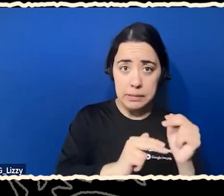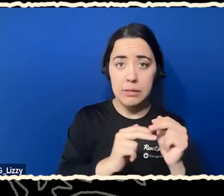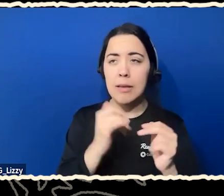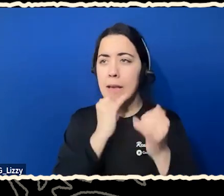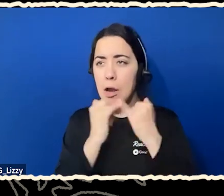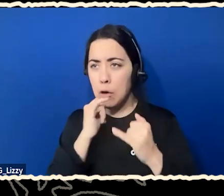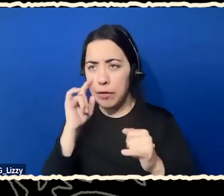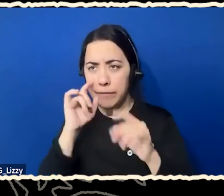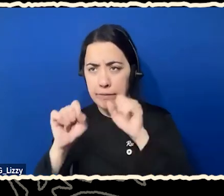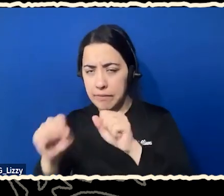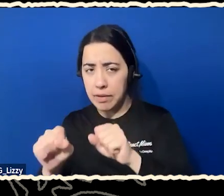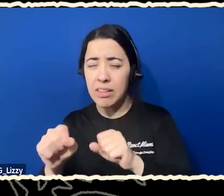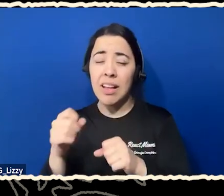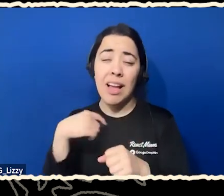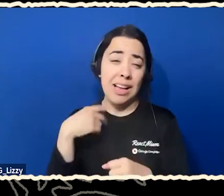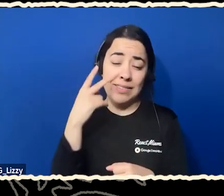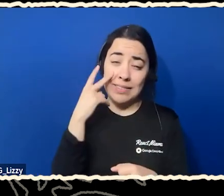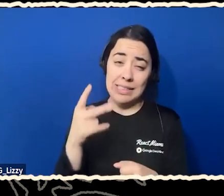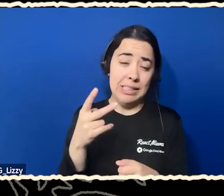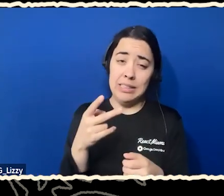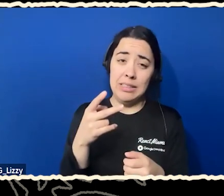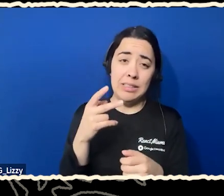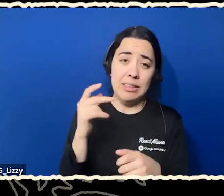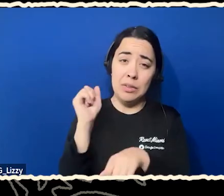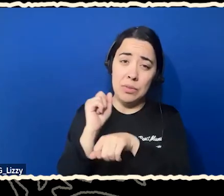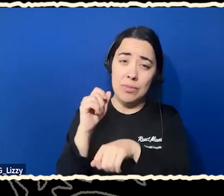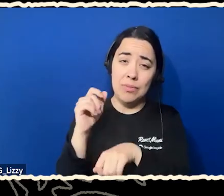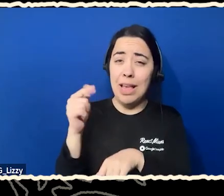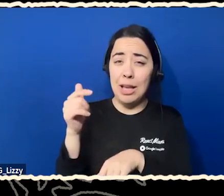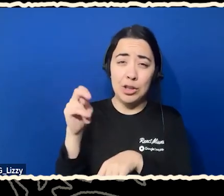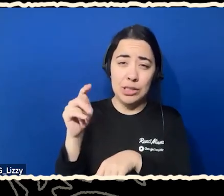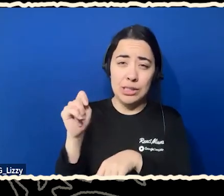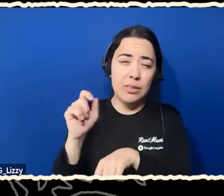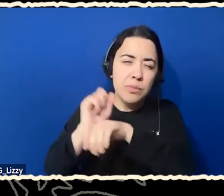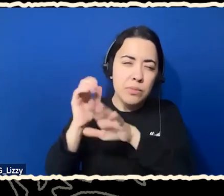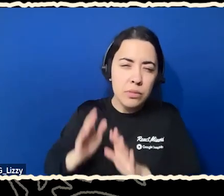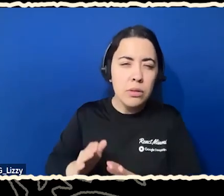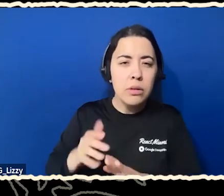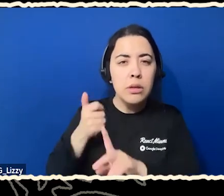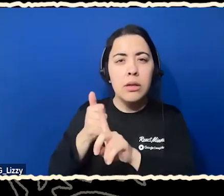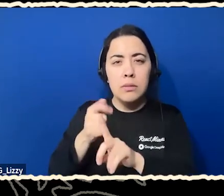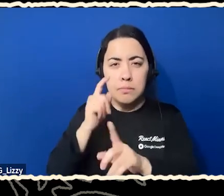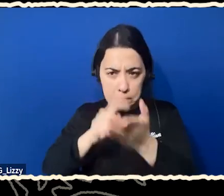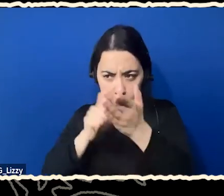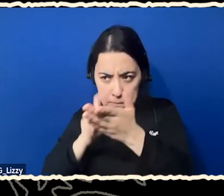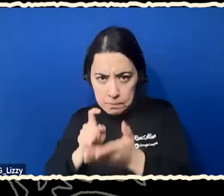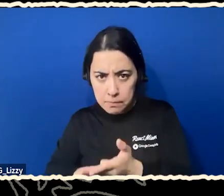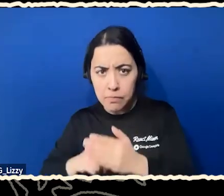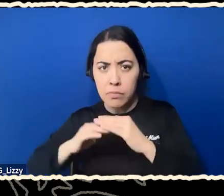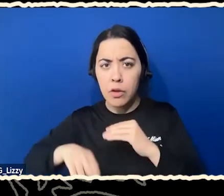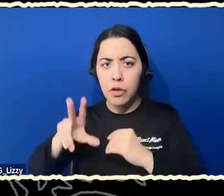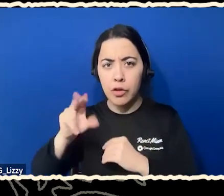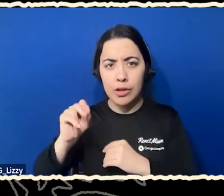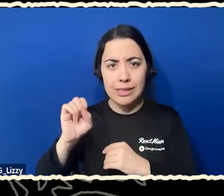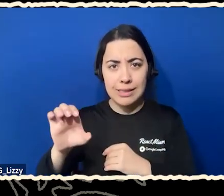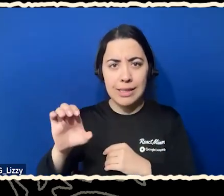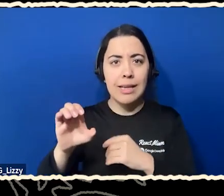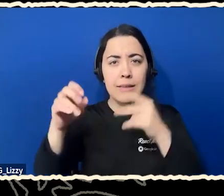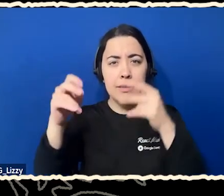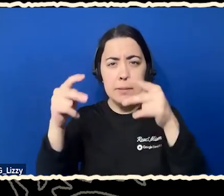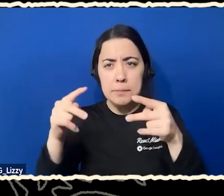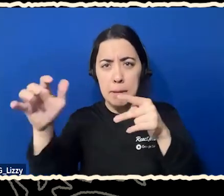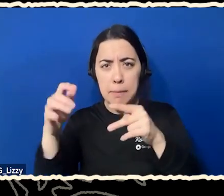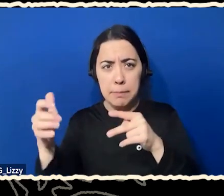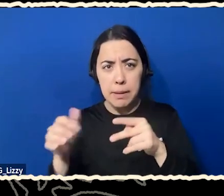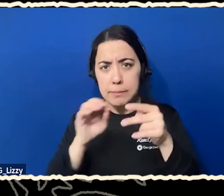seen agents find bugs in 30 seconds. And in fact, I recently published a blog post called How Replay Fixed a Real